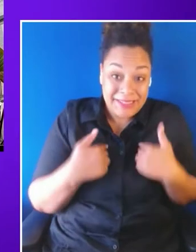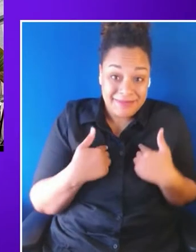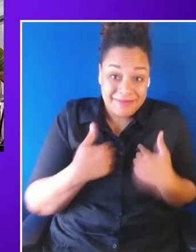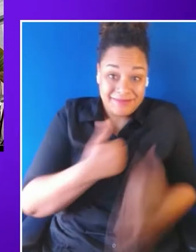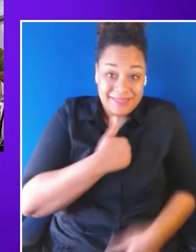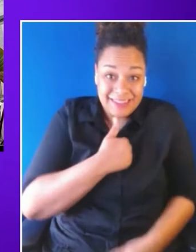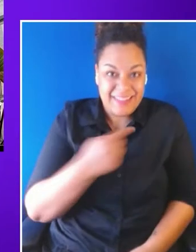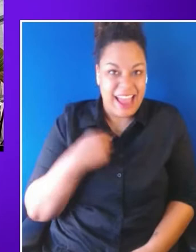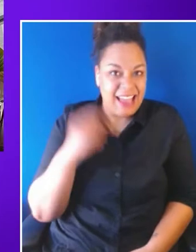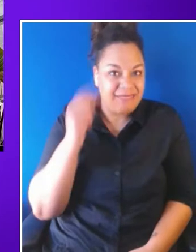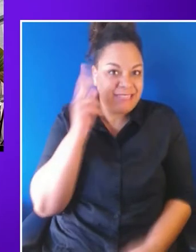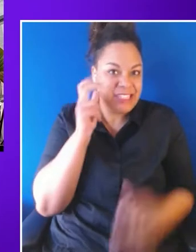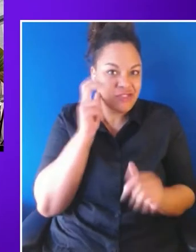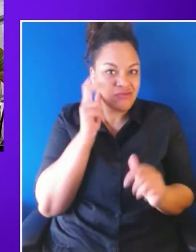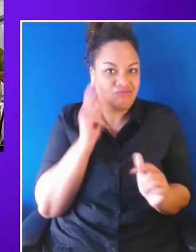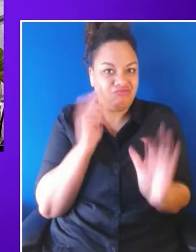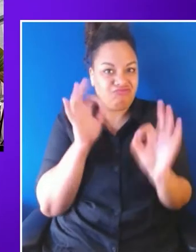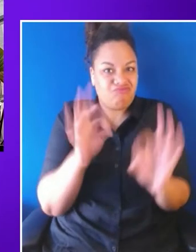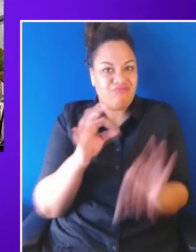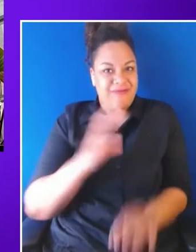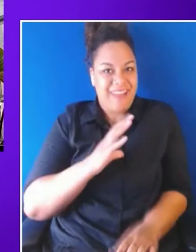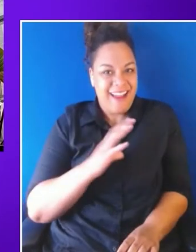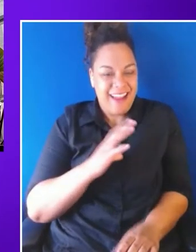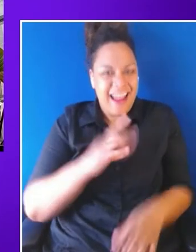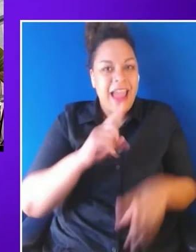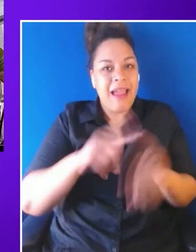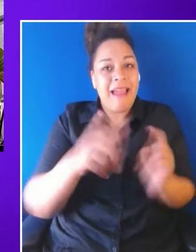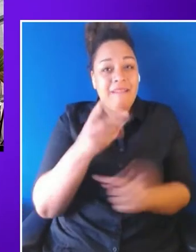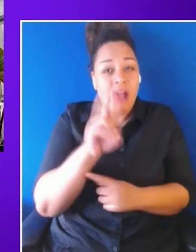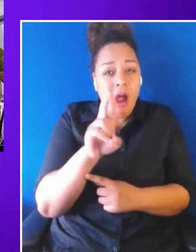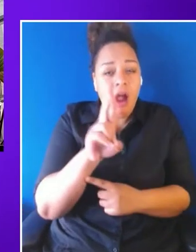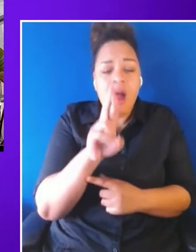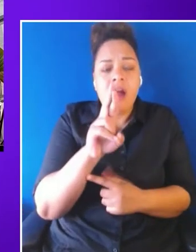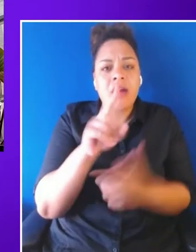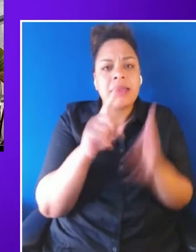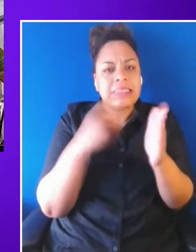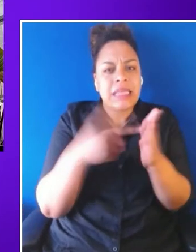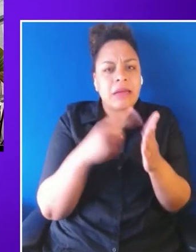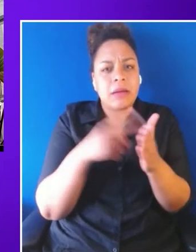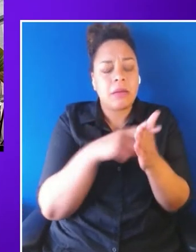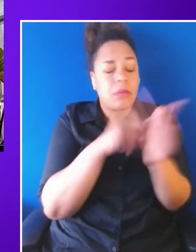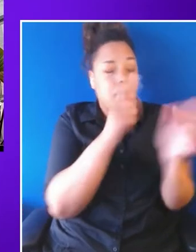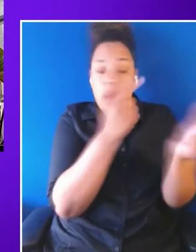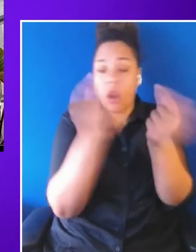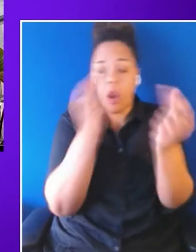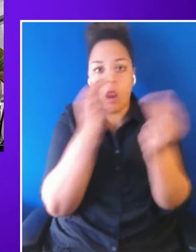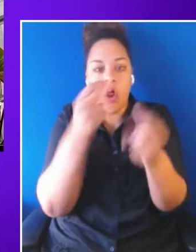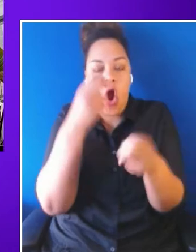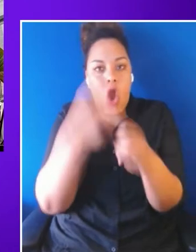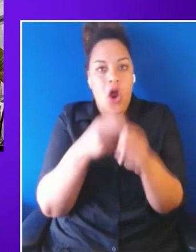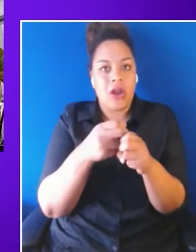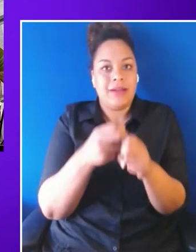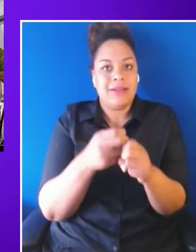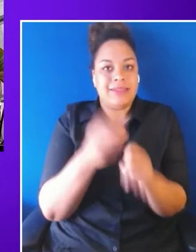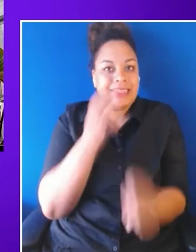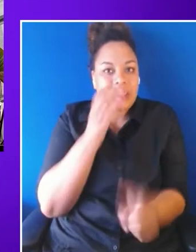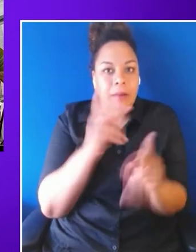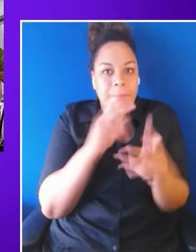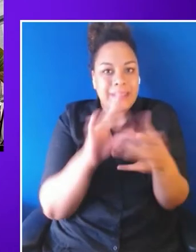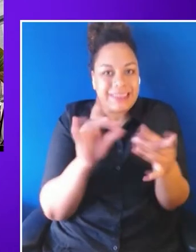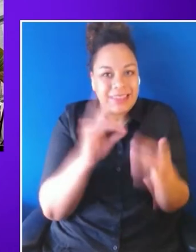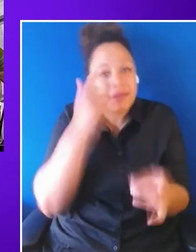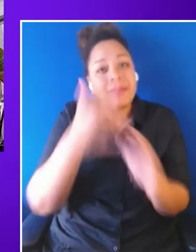perfectly fine, but in VR, sometimes it's just kind of hard to understand what people are saying because of technical glitches. So